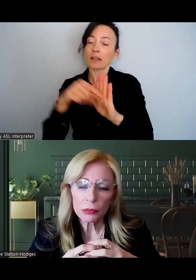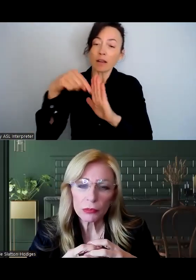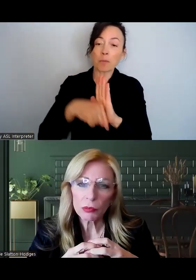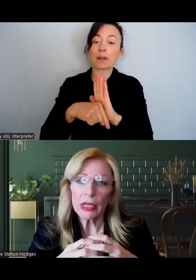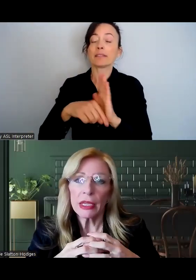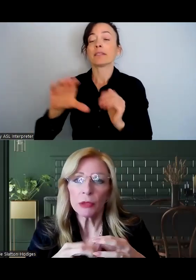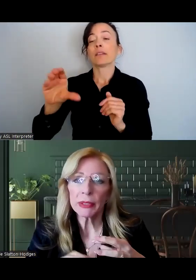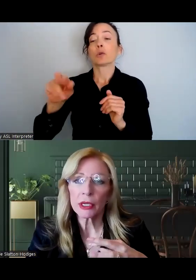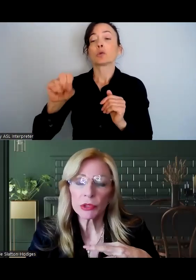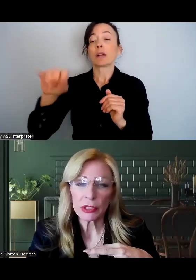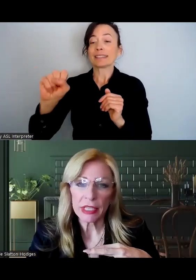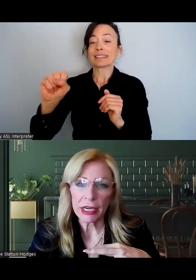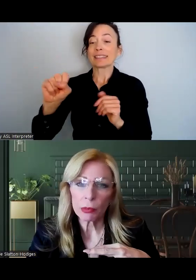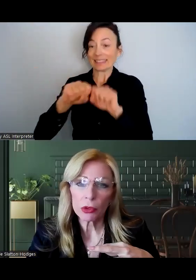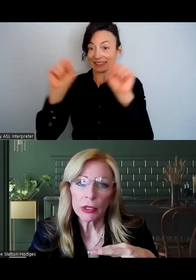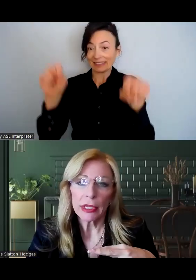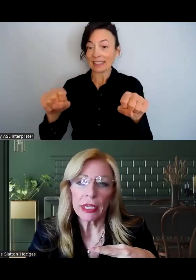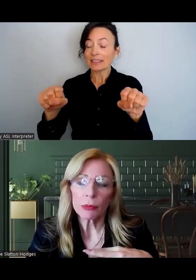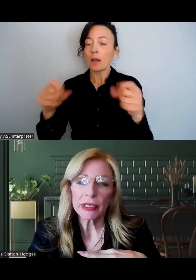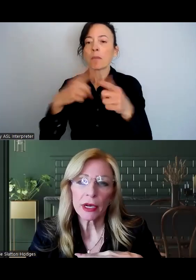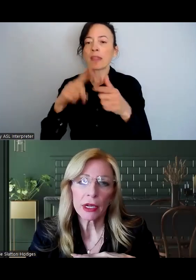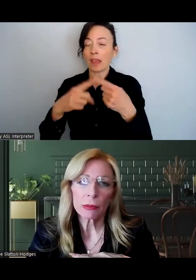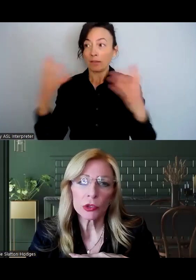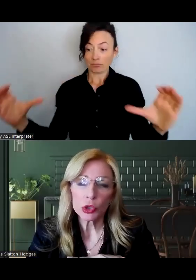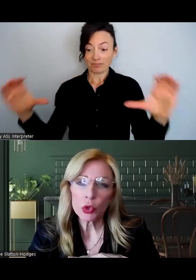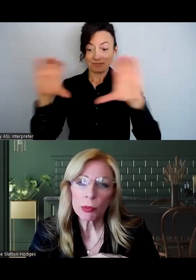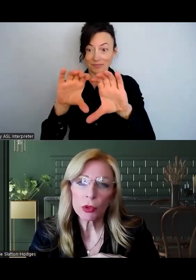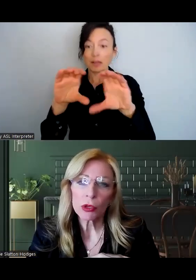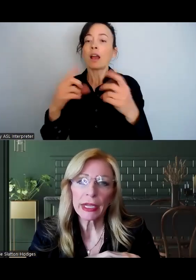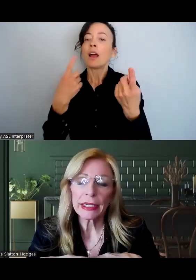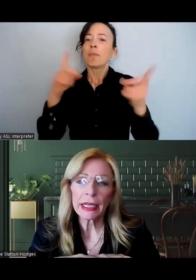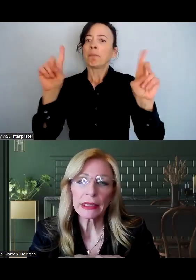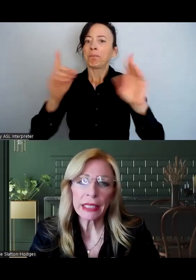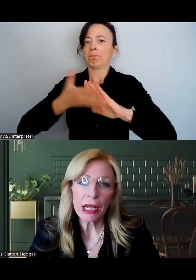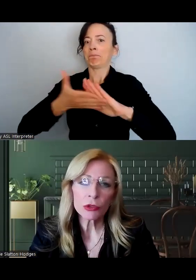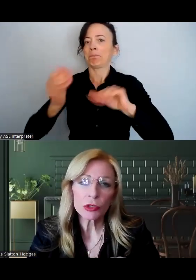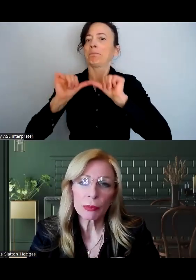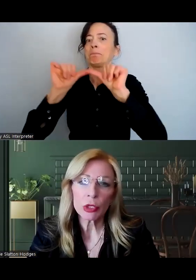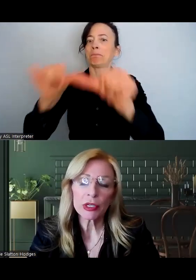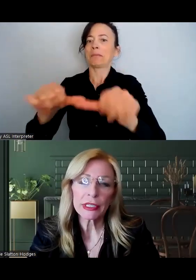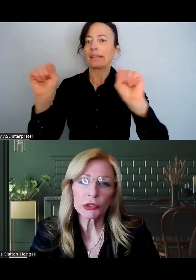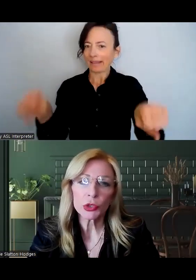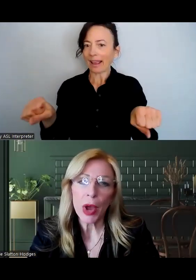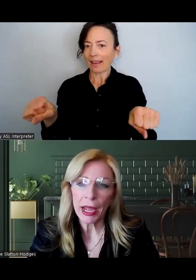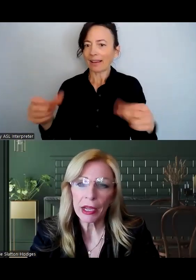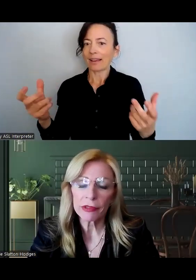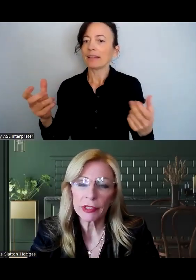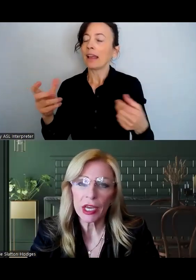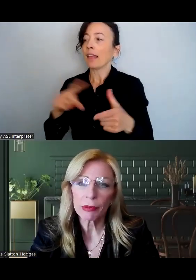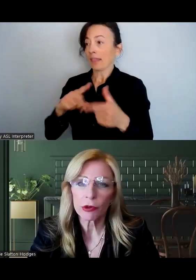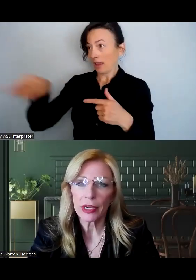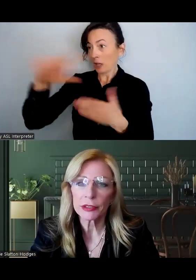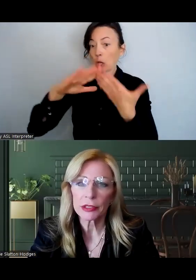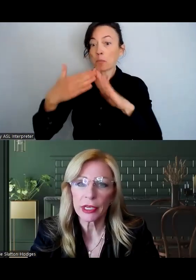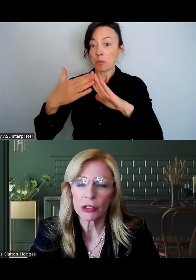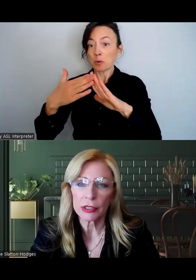system, it becomes sustainable, it becomes doable, and it allows communities to have the